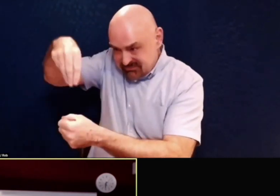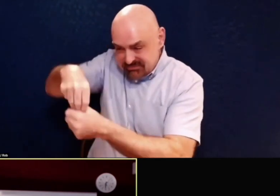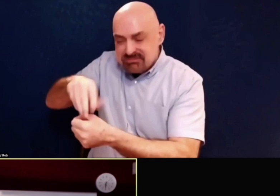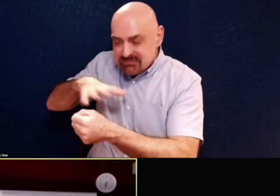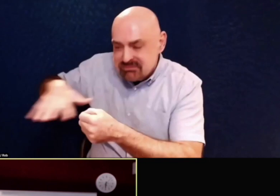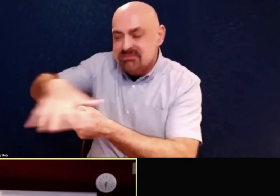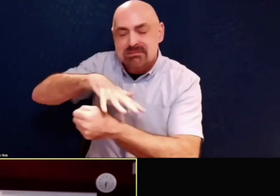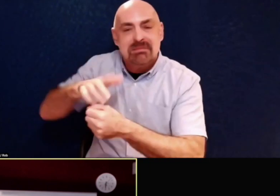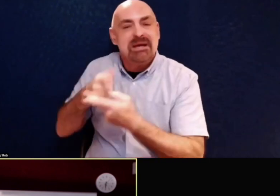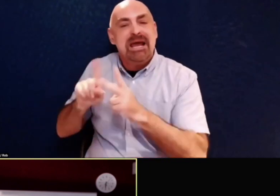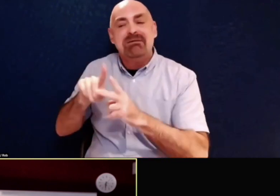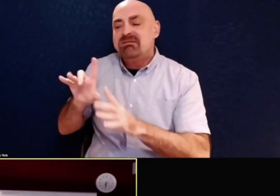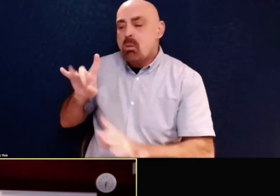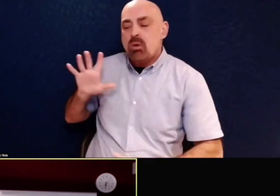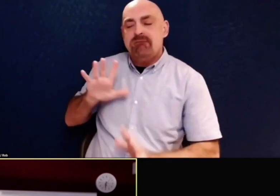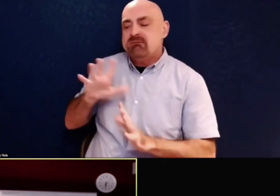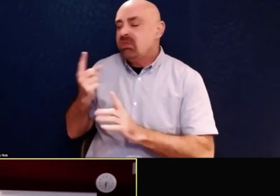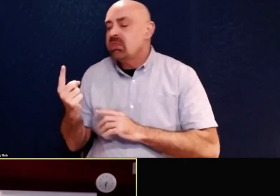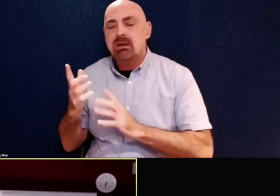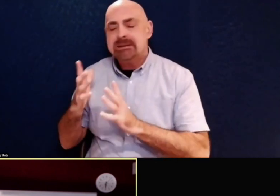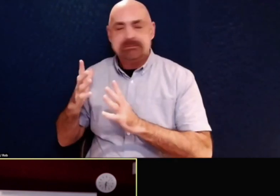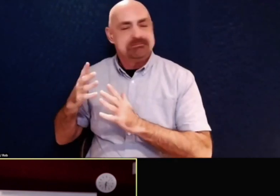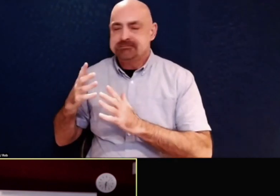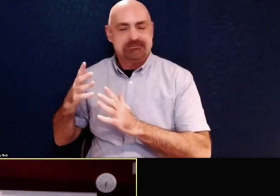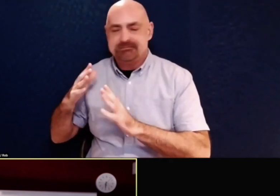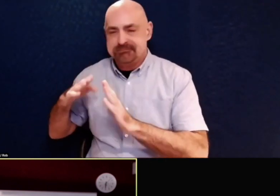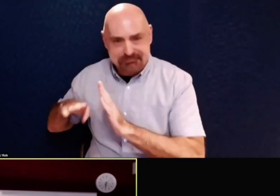not going to have the outcome that you